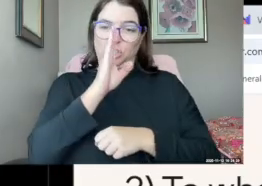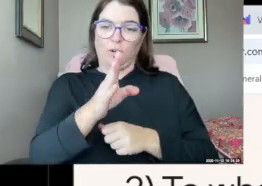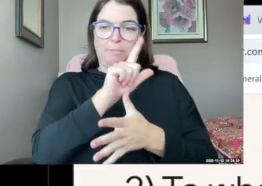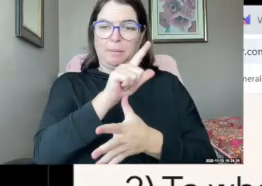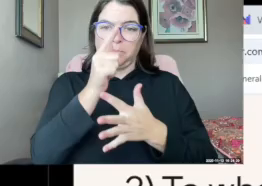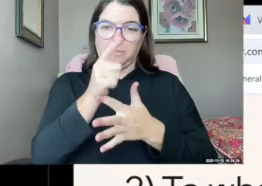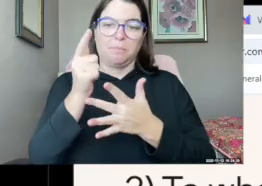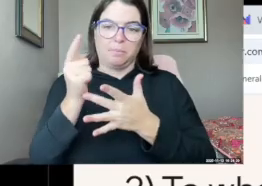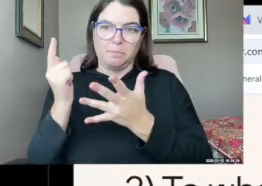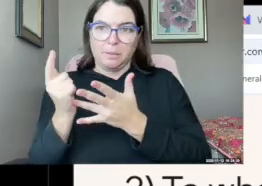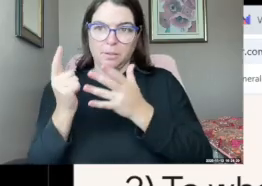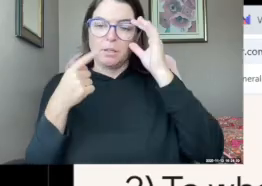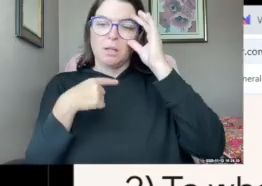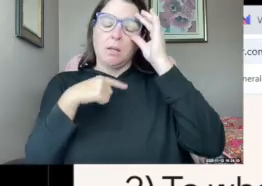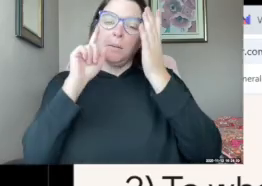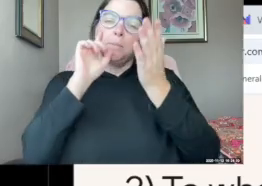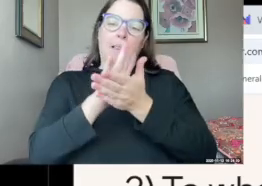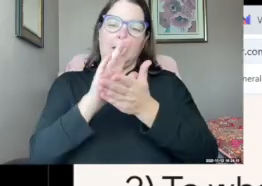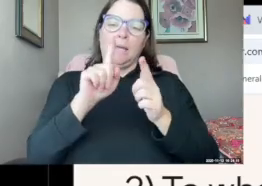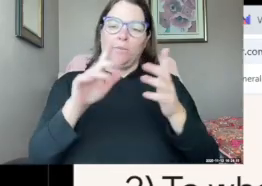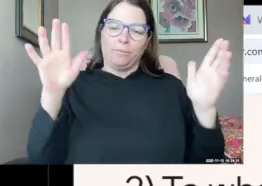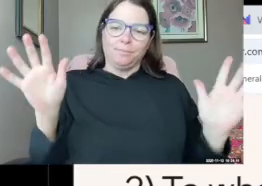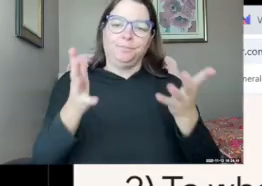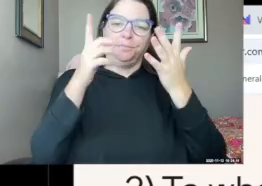multiple years in a row. So